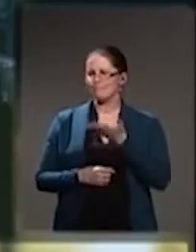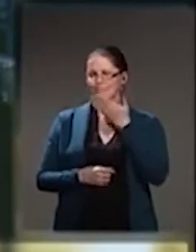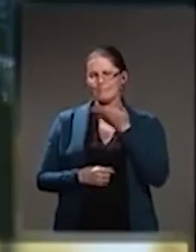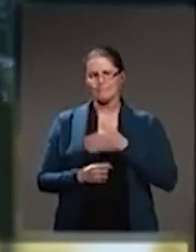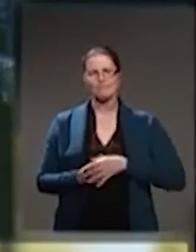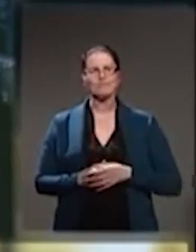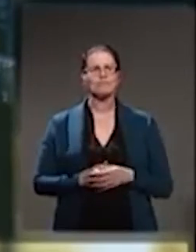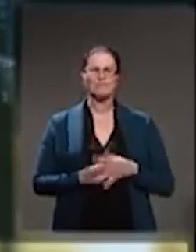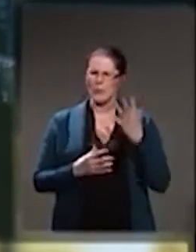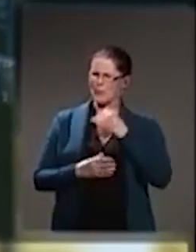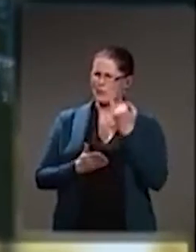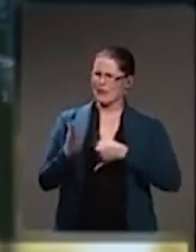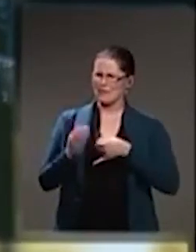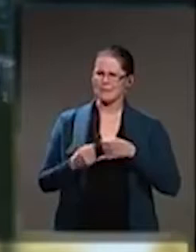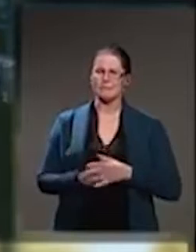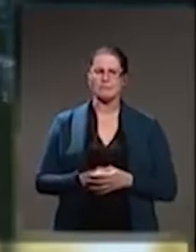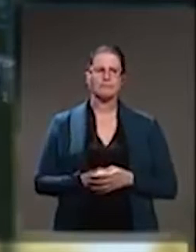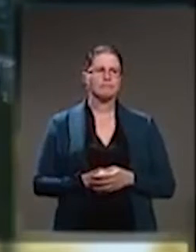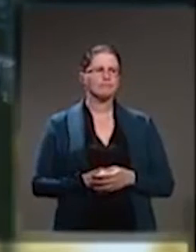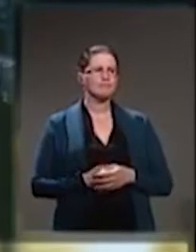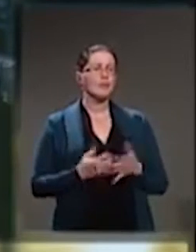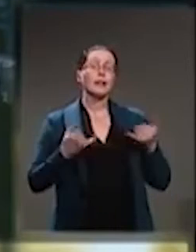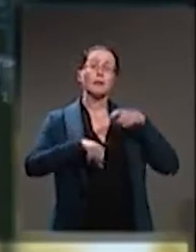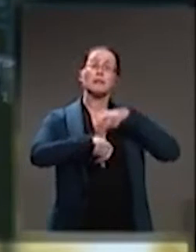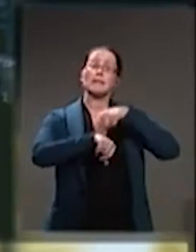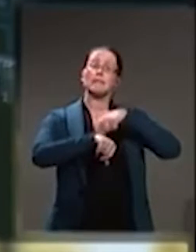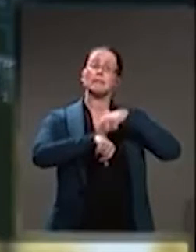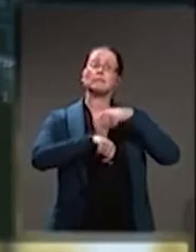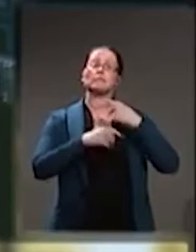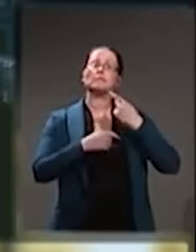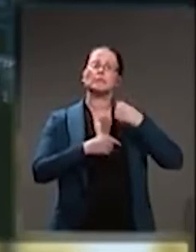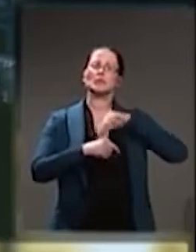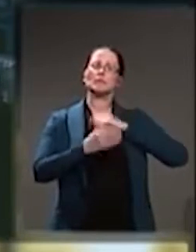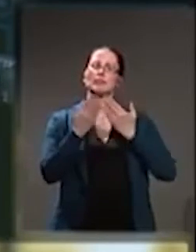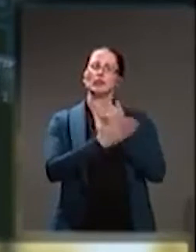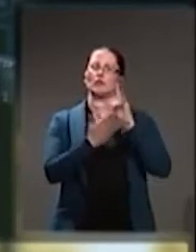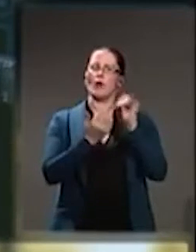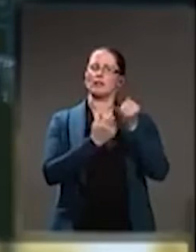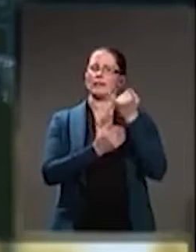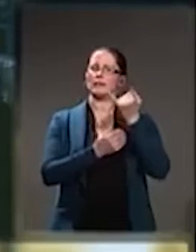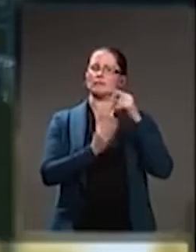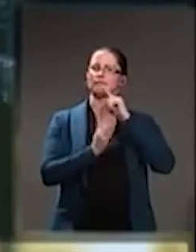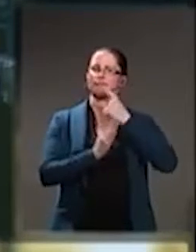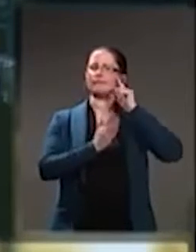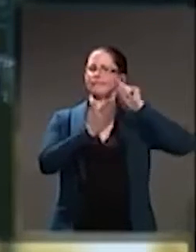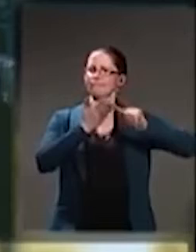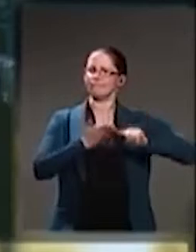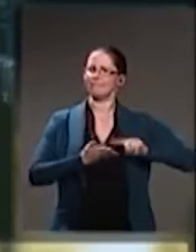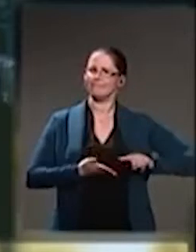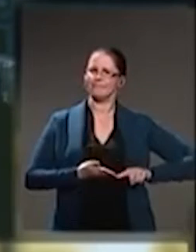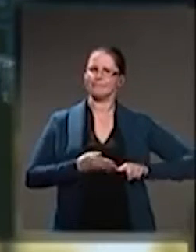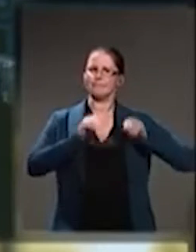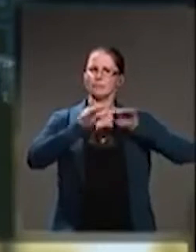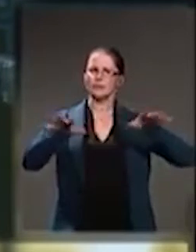Thanks, Olesia. What beautiful art. Time now to tell you about an investigative project that we're about to launch. For the last